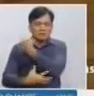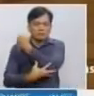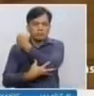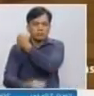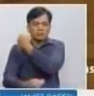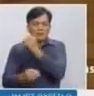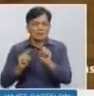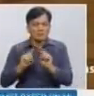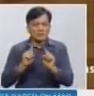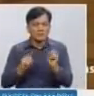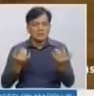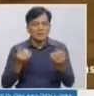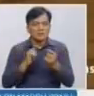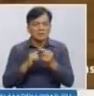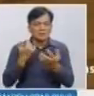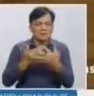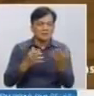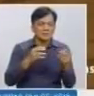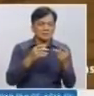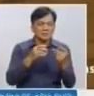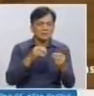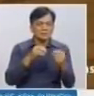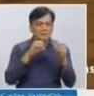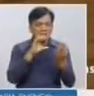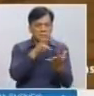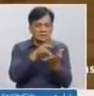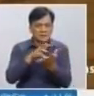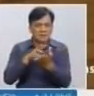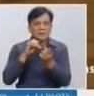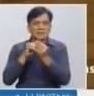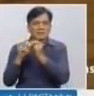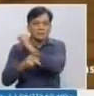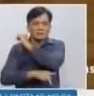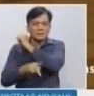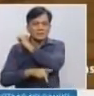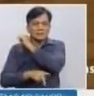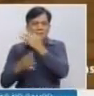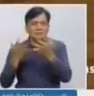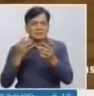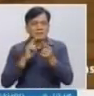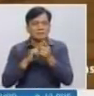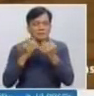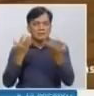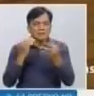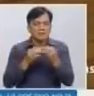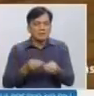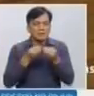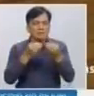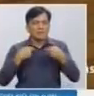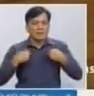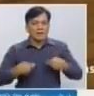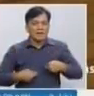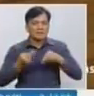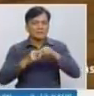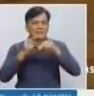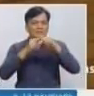poor, and in the urban areas and rural. While investments in health have increased